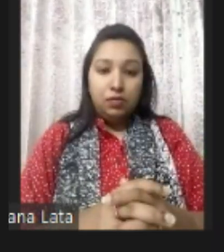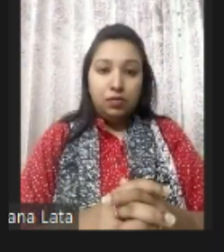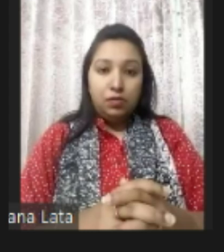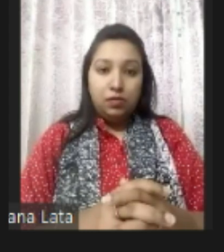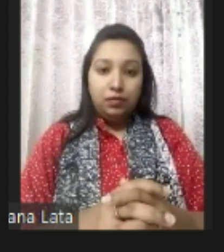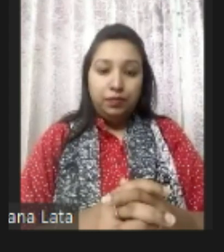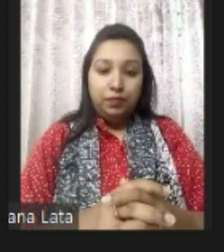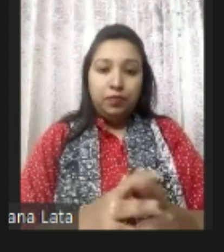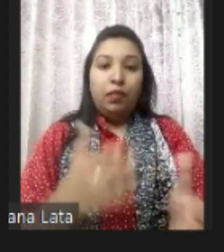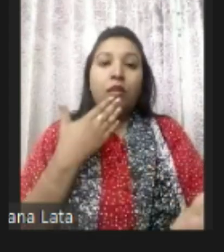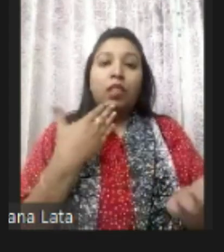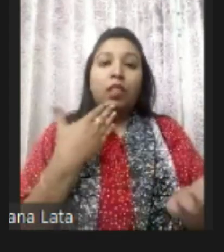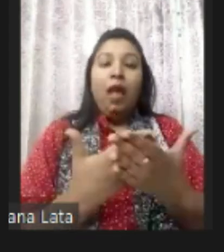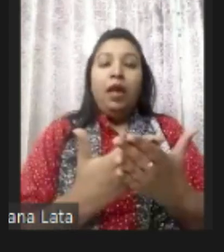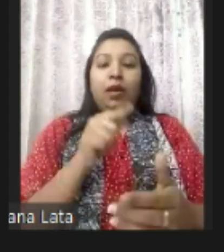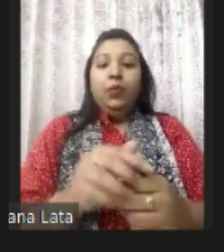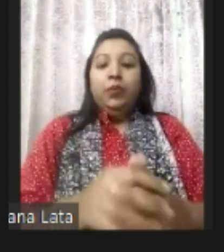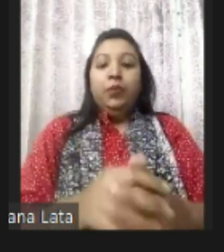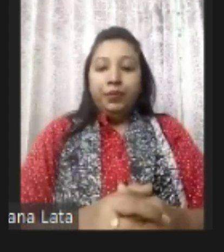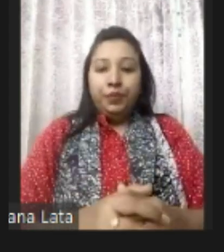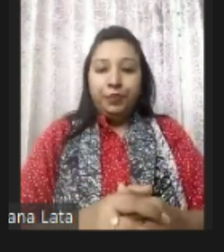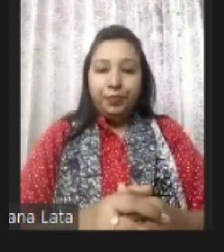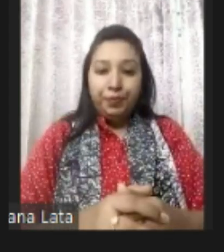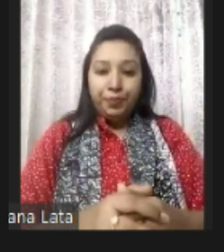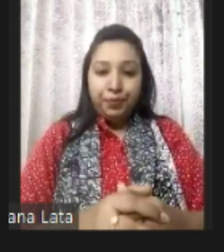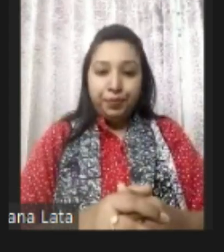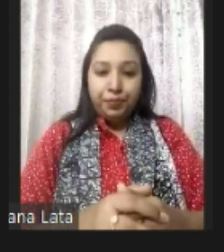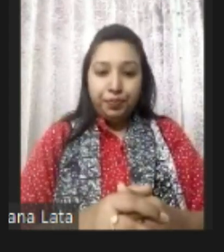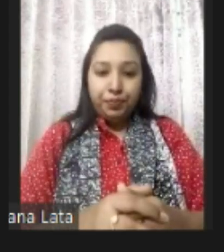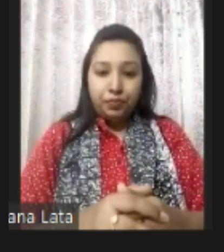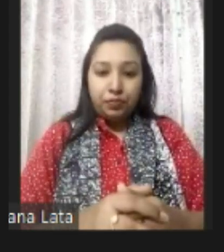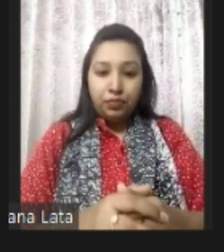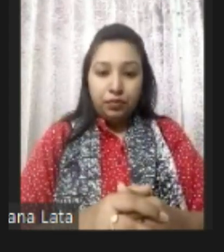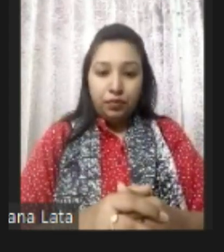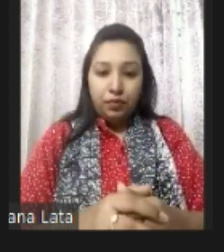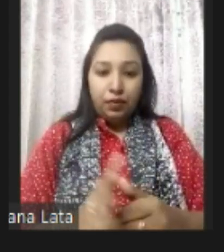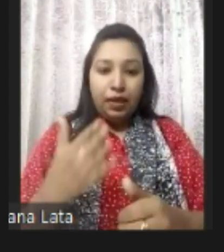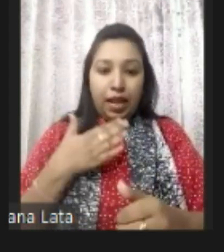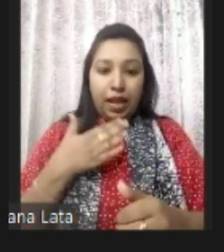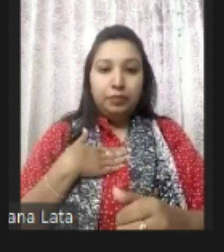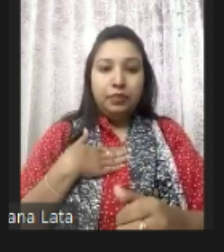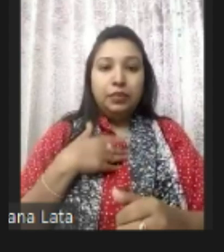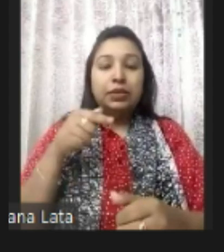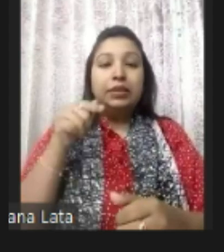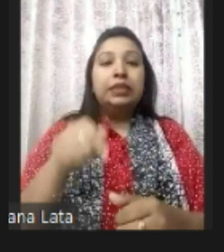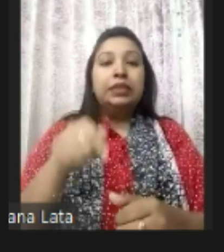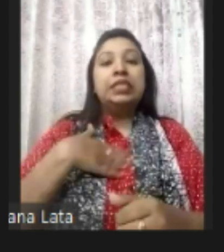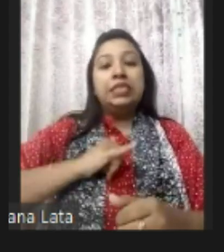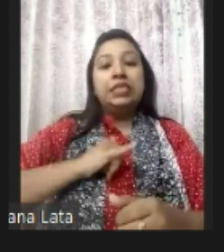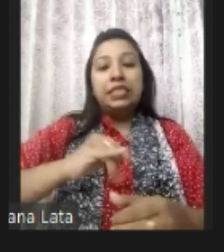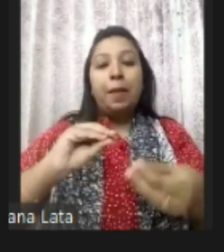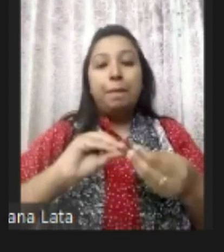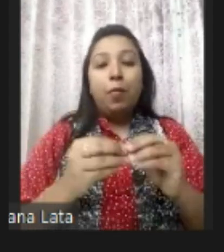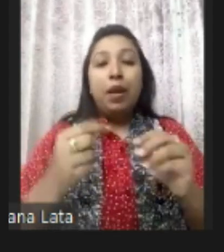Thank you, moderator. I think I am also facing the same difficulties for sharing my screen. So, however,